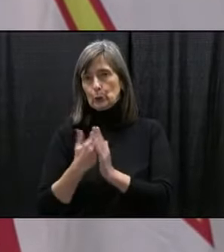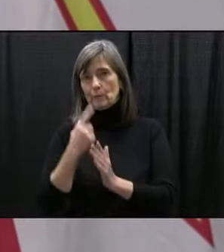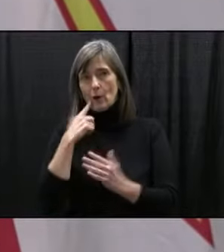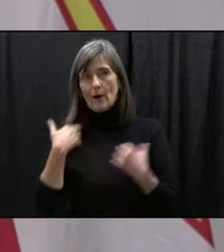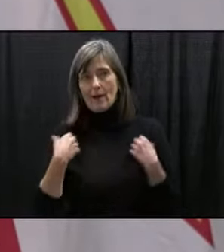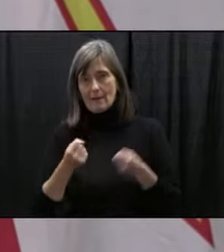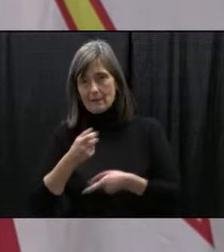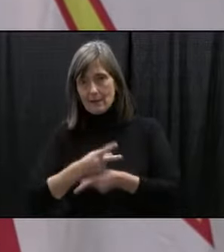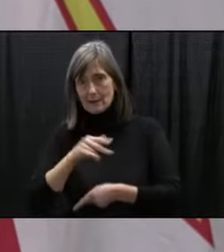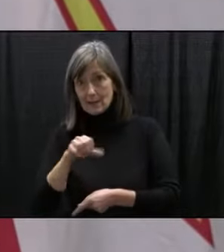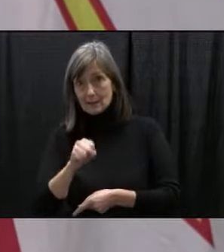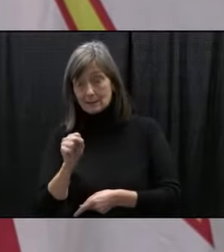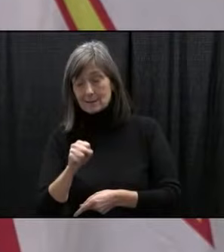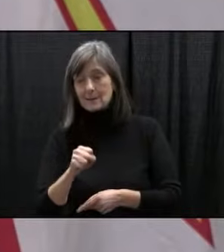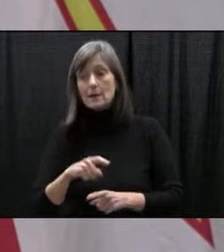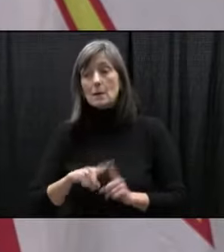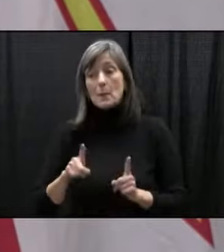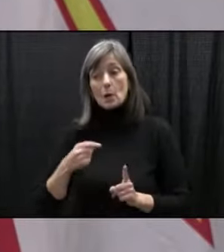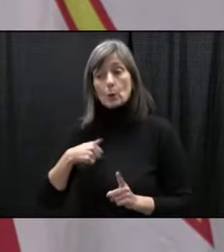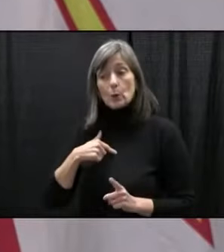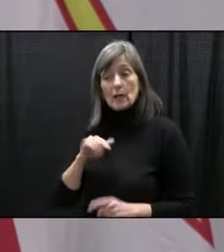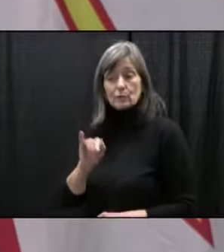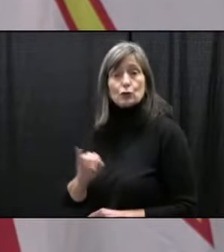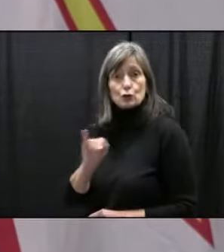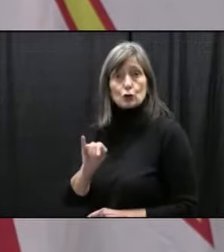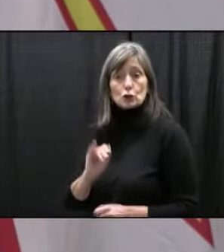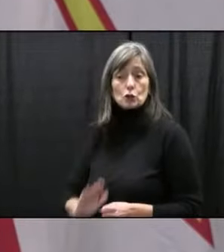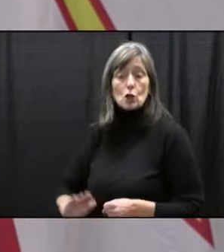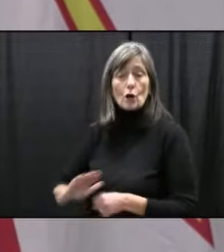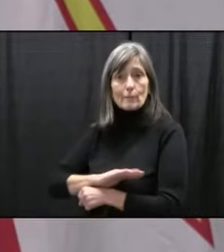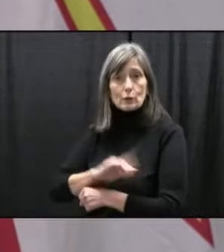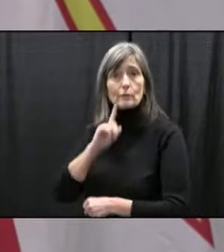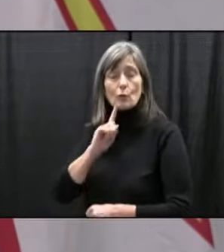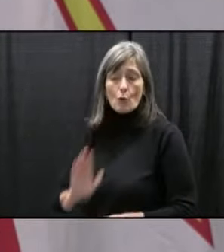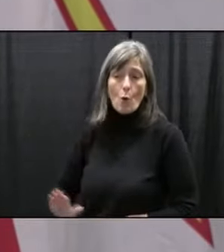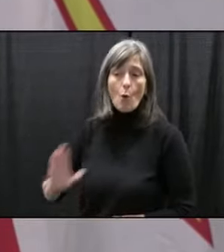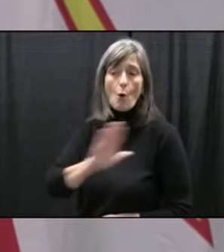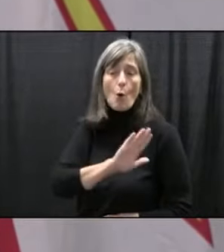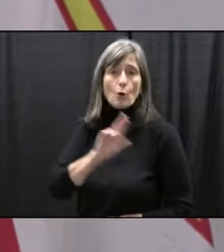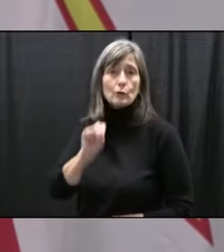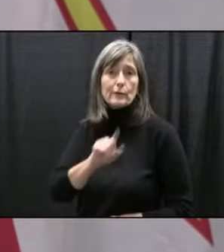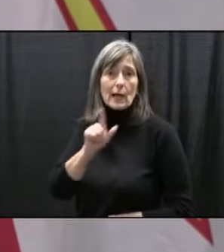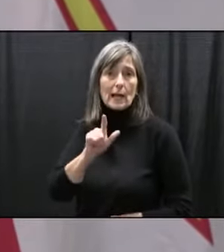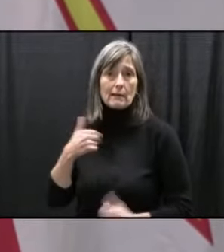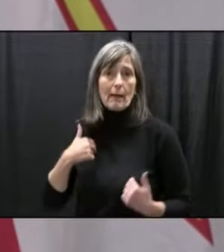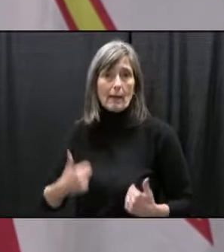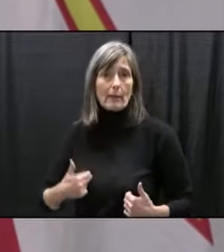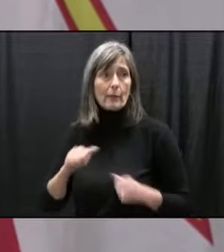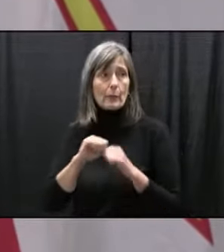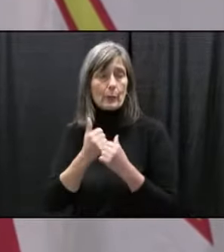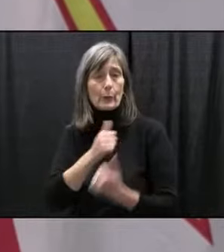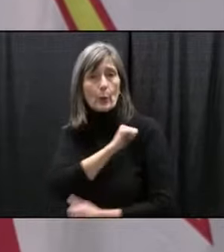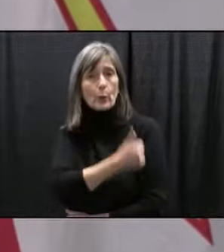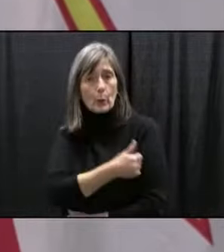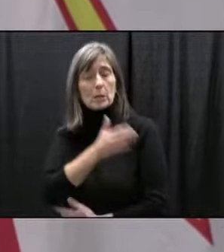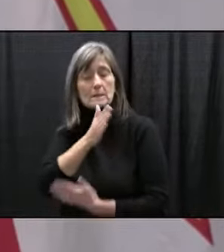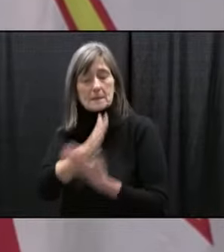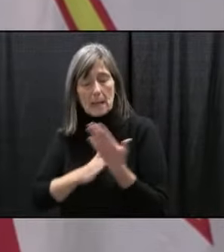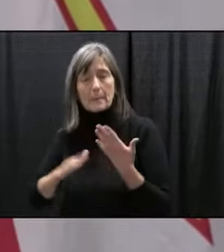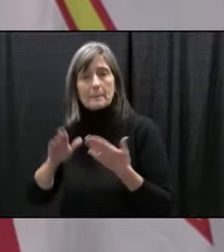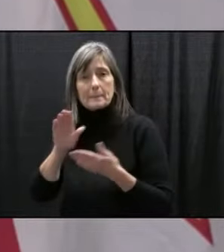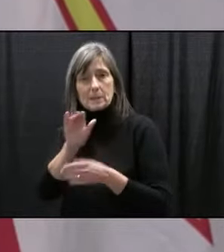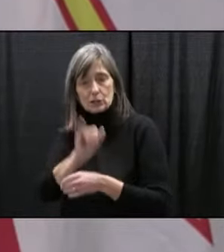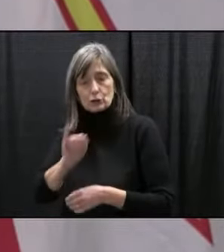do have, through our insurers, and all of the regional health authorities would have some insurance against this kind